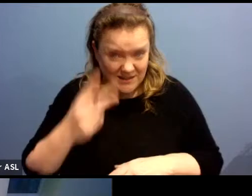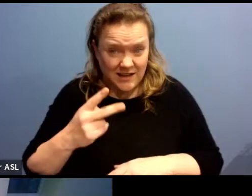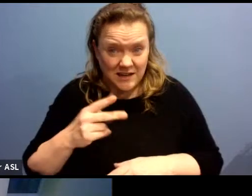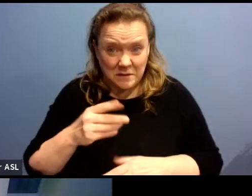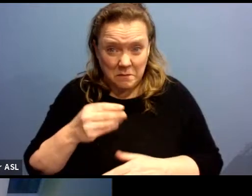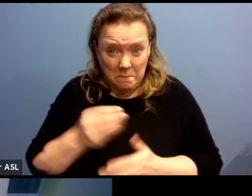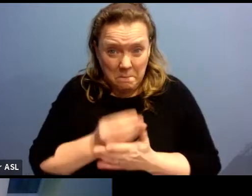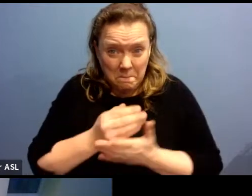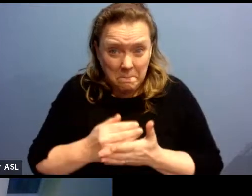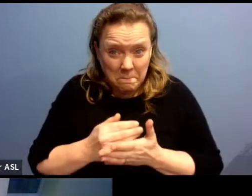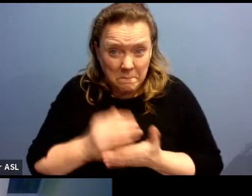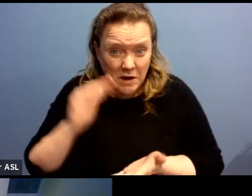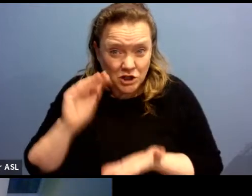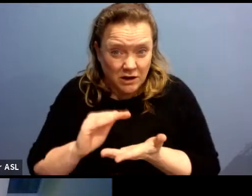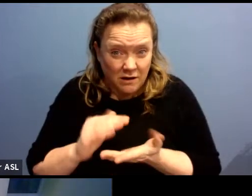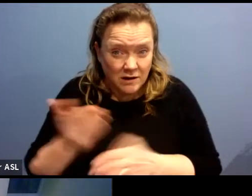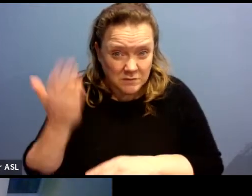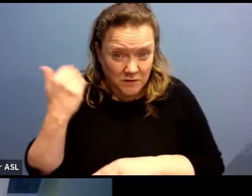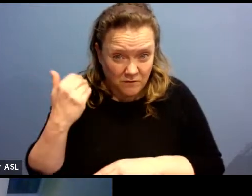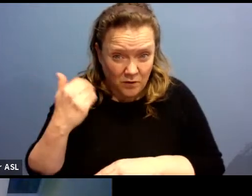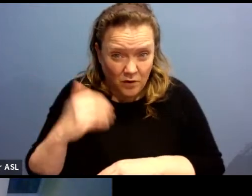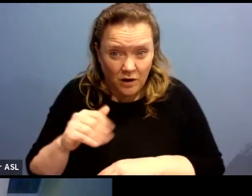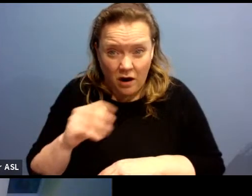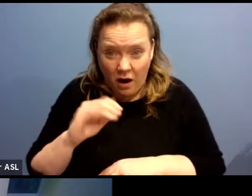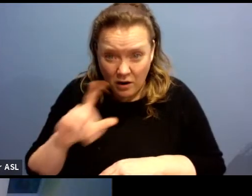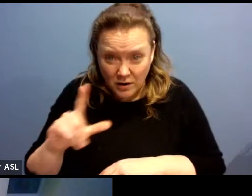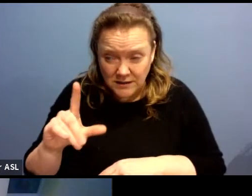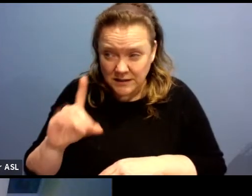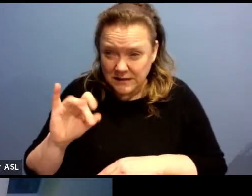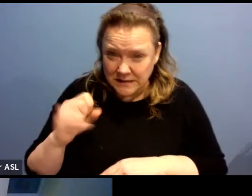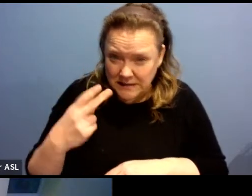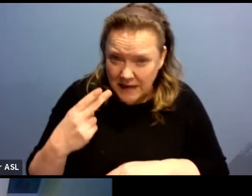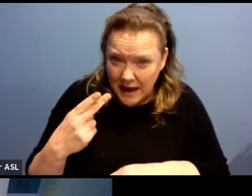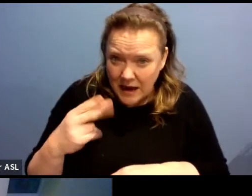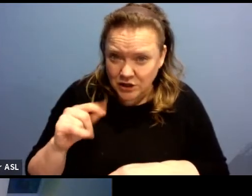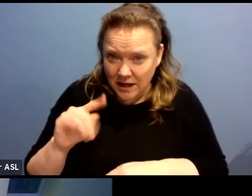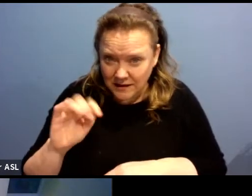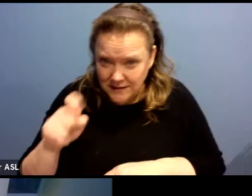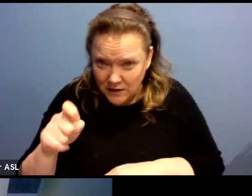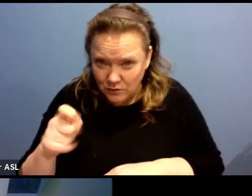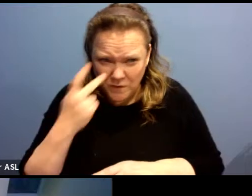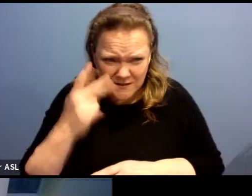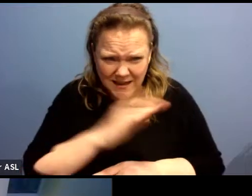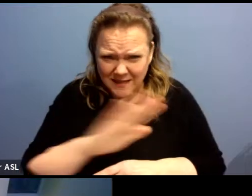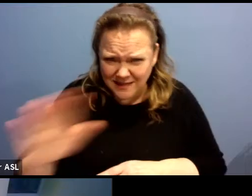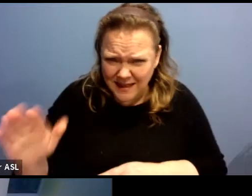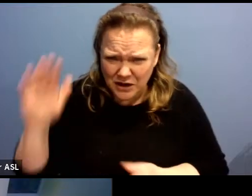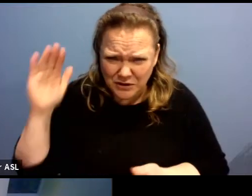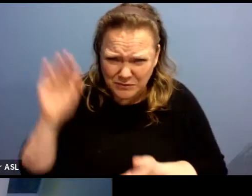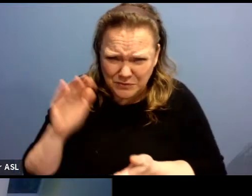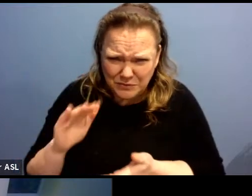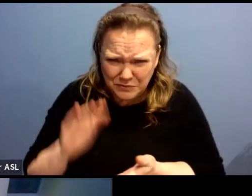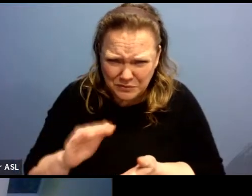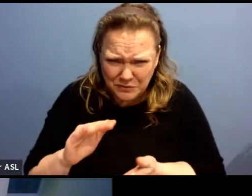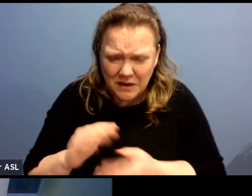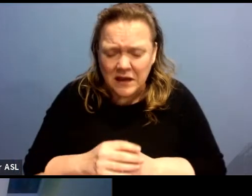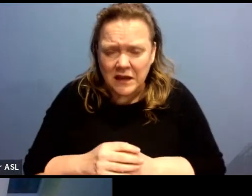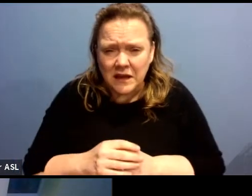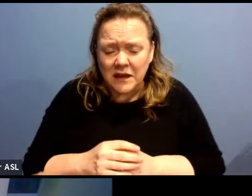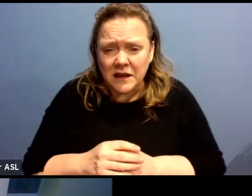the Arlington Transit Centers, DASH within Alexandria, and Fairfax Connectors within Fairfax County.